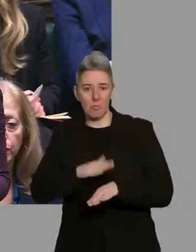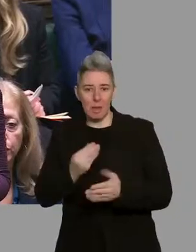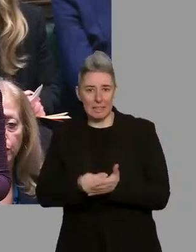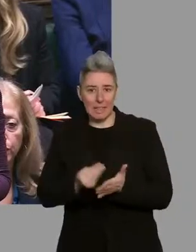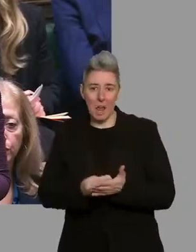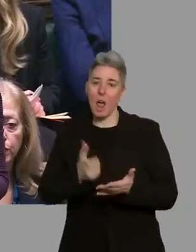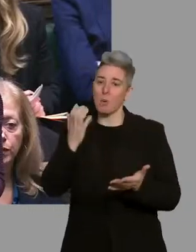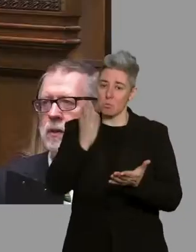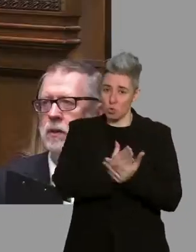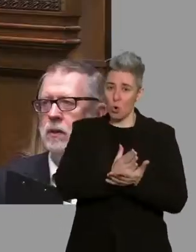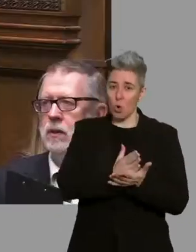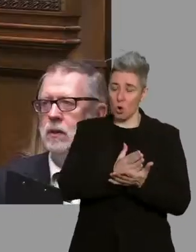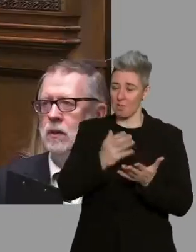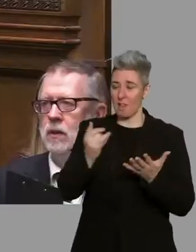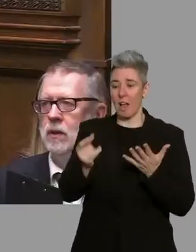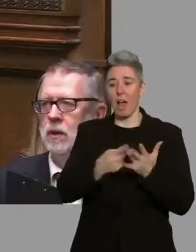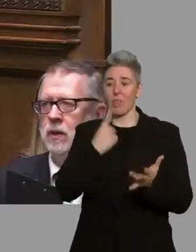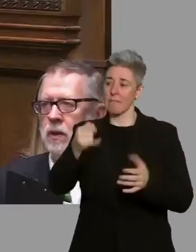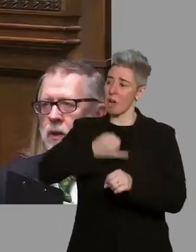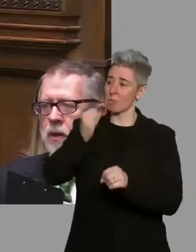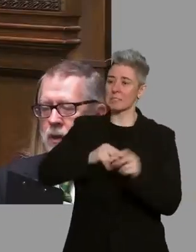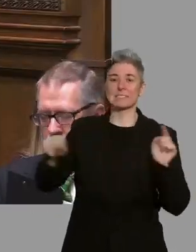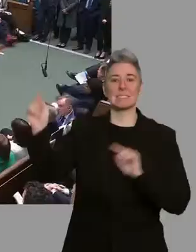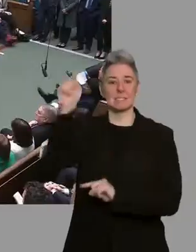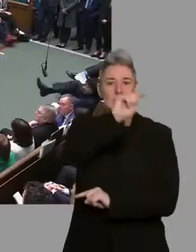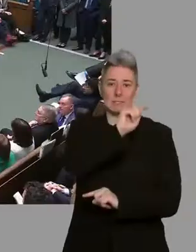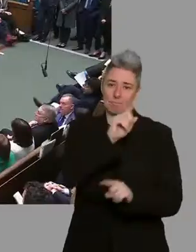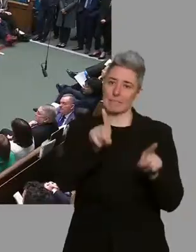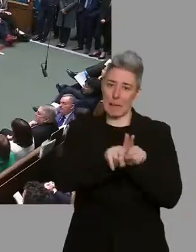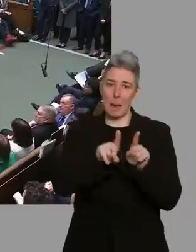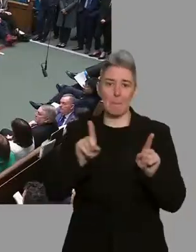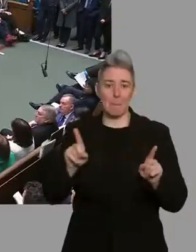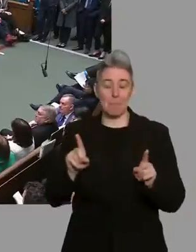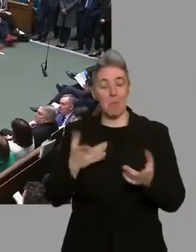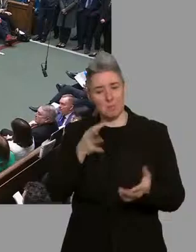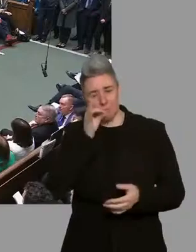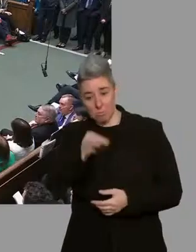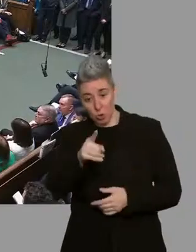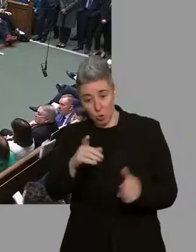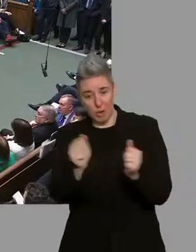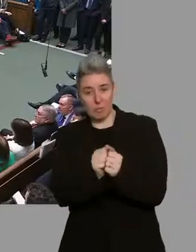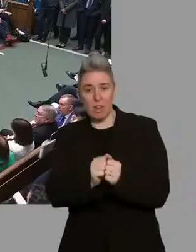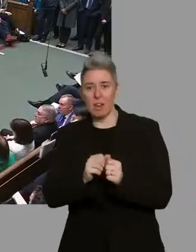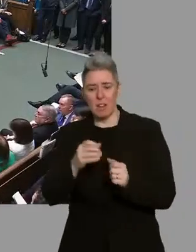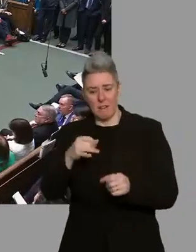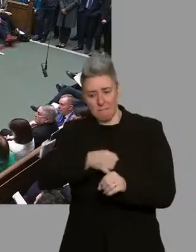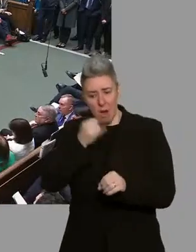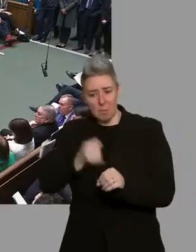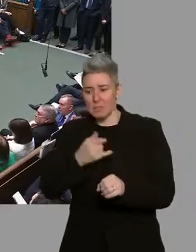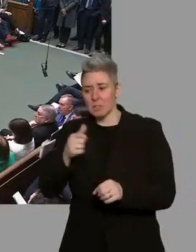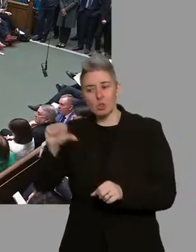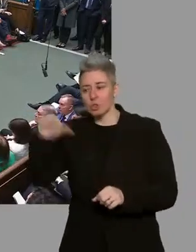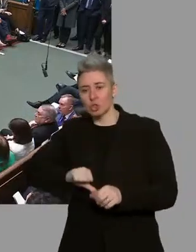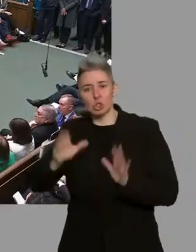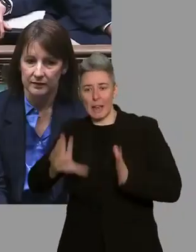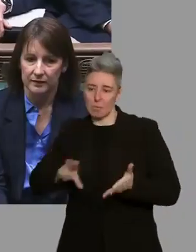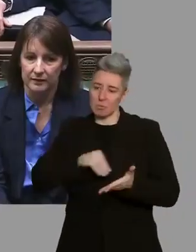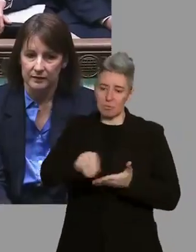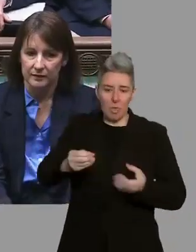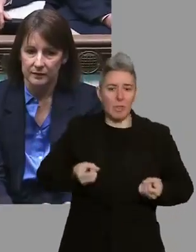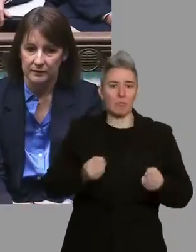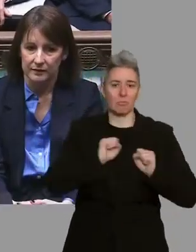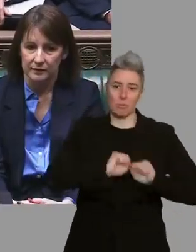be forced to use their own money to keep their pharmacy viable? Prime Minister. Can I thank her for raising this really important